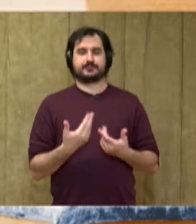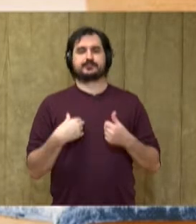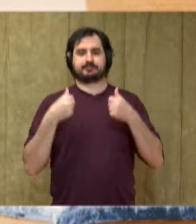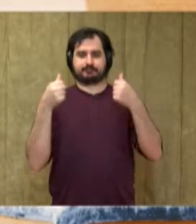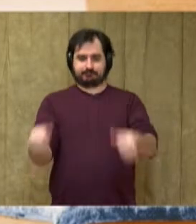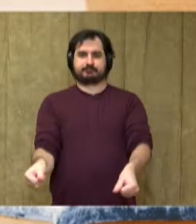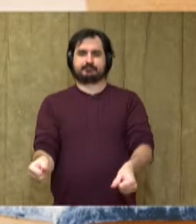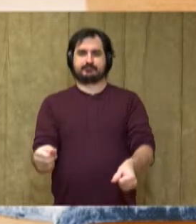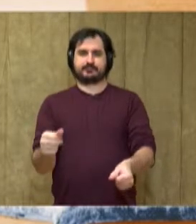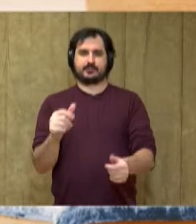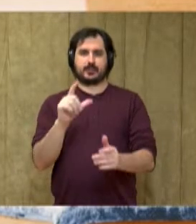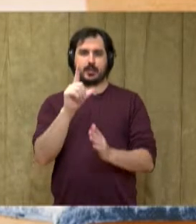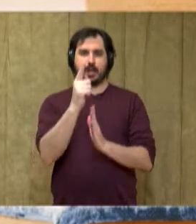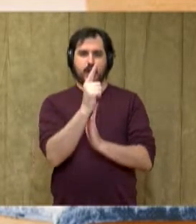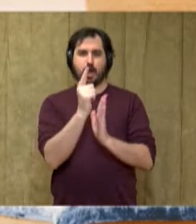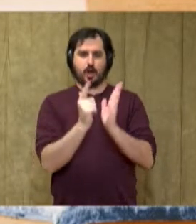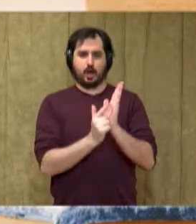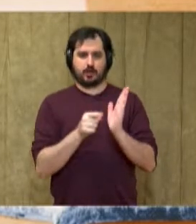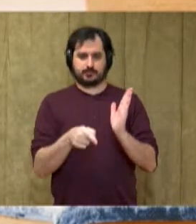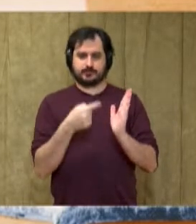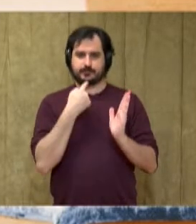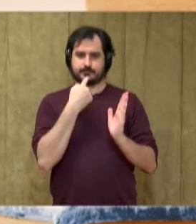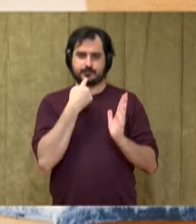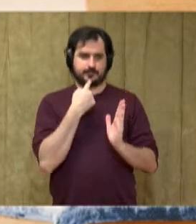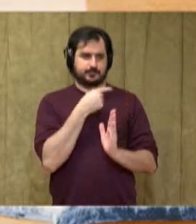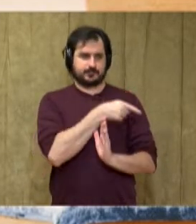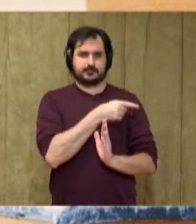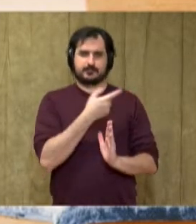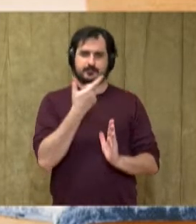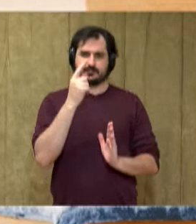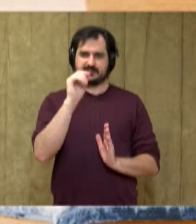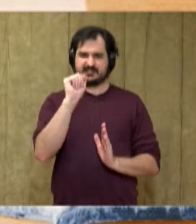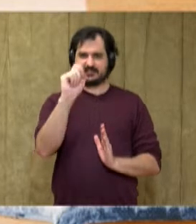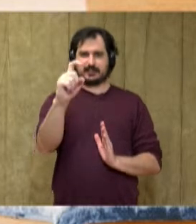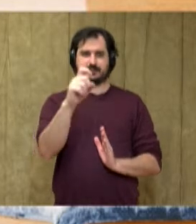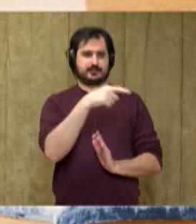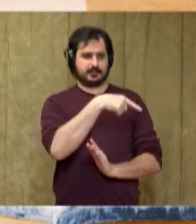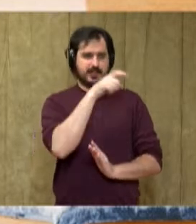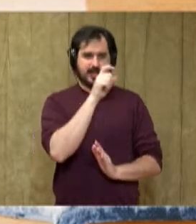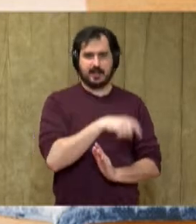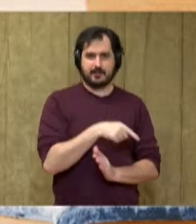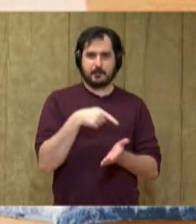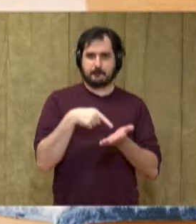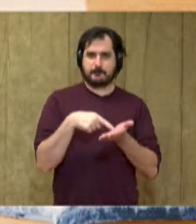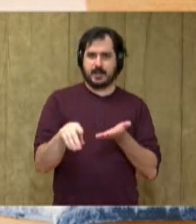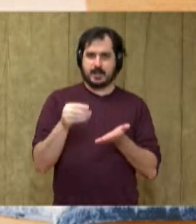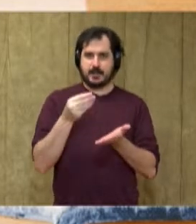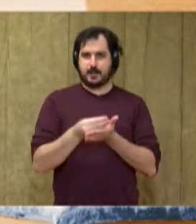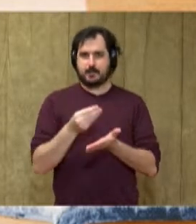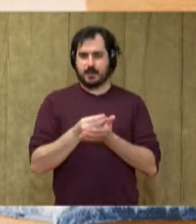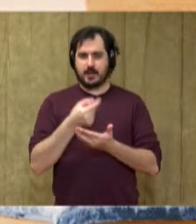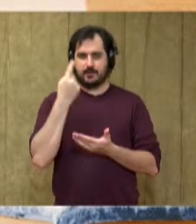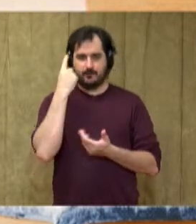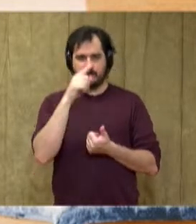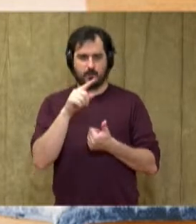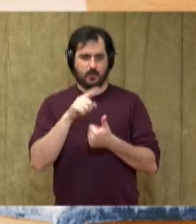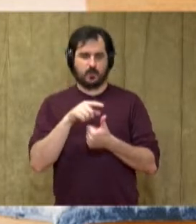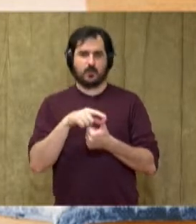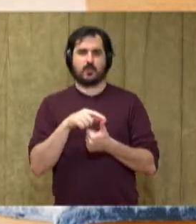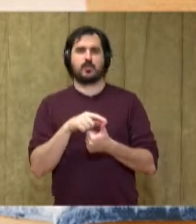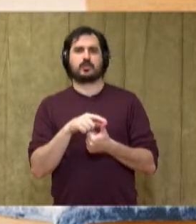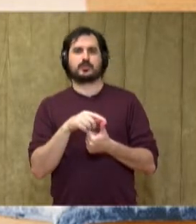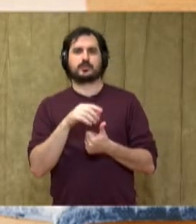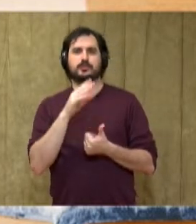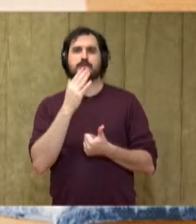all support of imported goods, from molasses, blue indigo dye, and